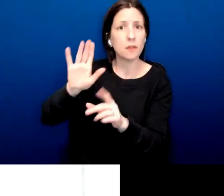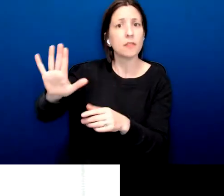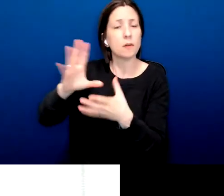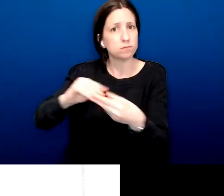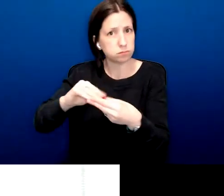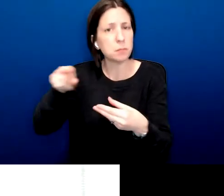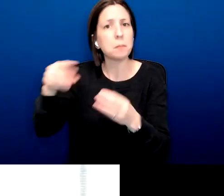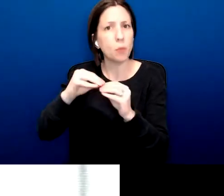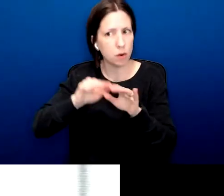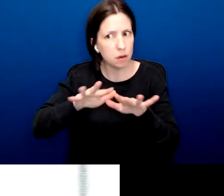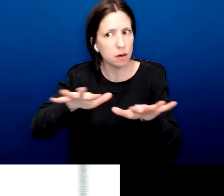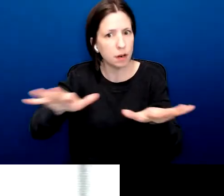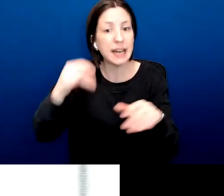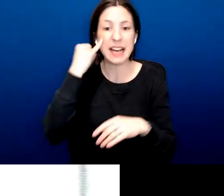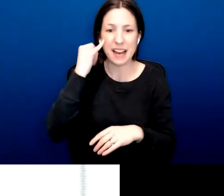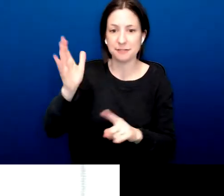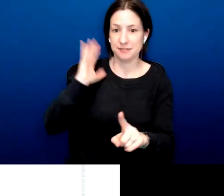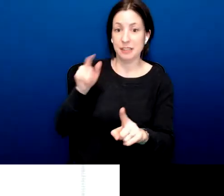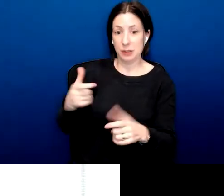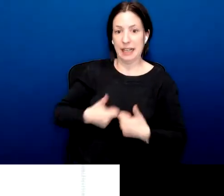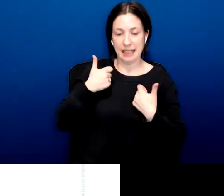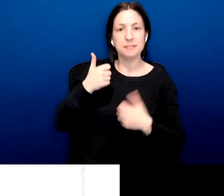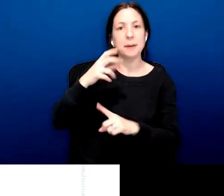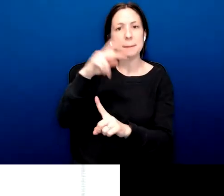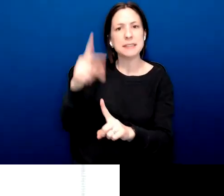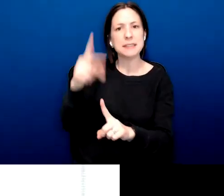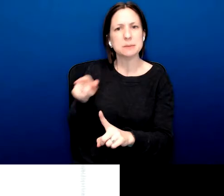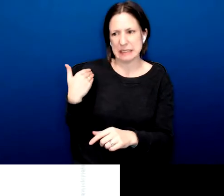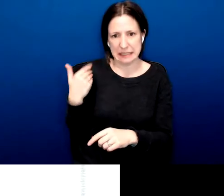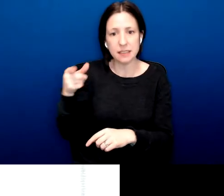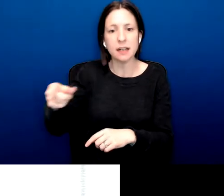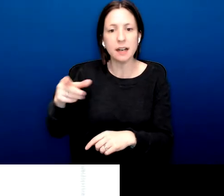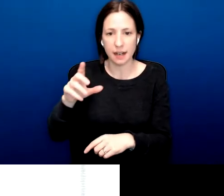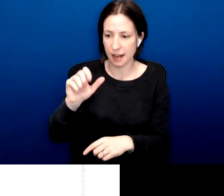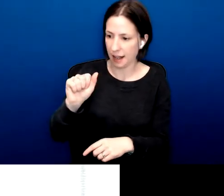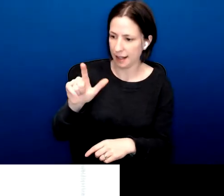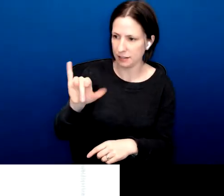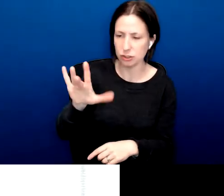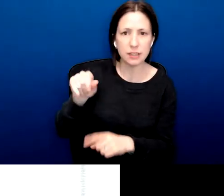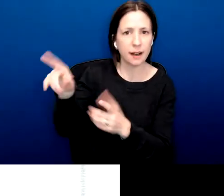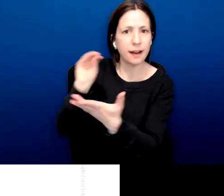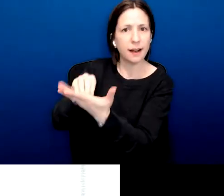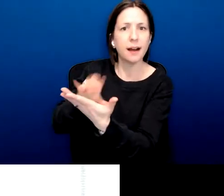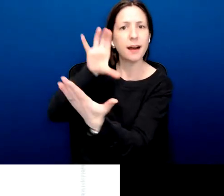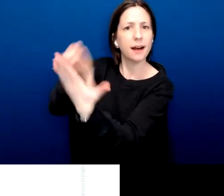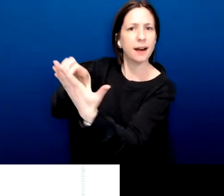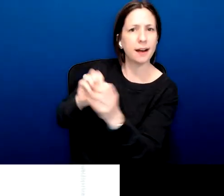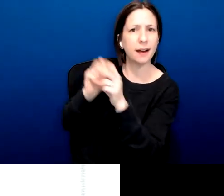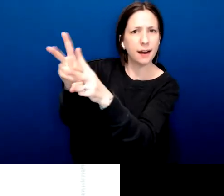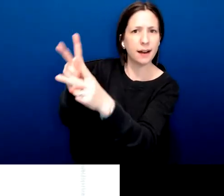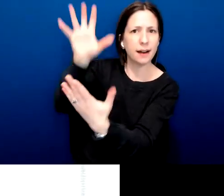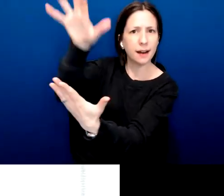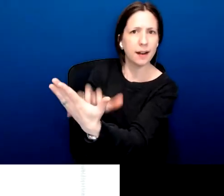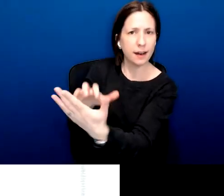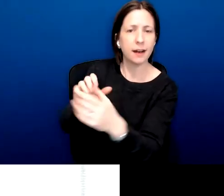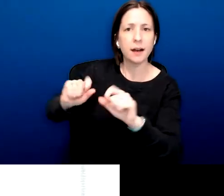live in Pittsburgh, in this neighborhood of East Liberty, Alicia Wormsley, she had these words blown up and displayed on a